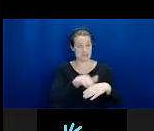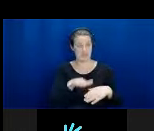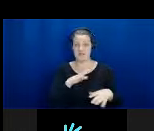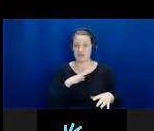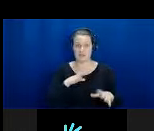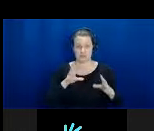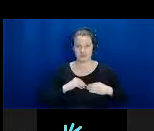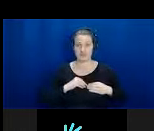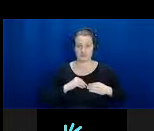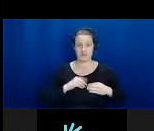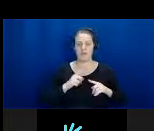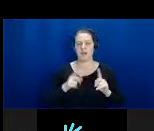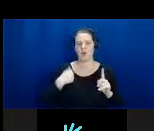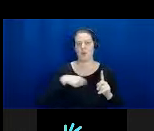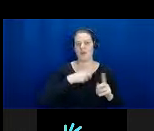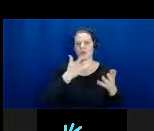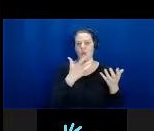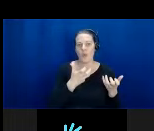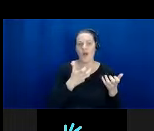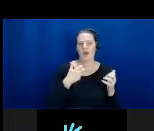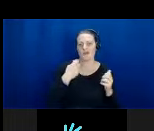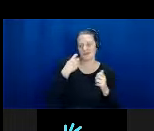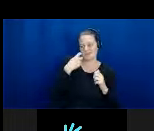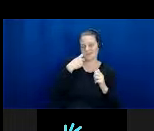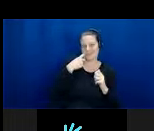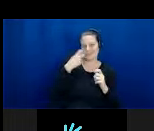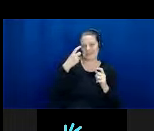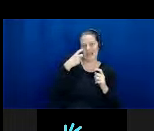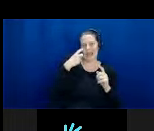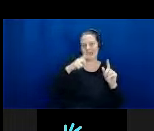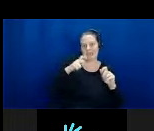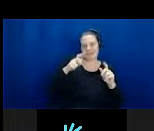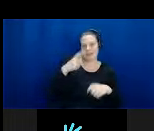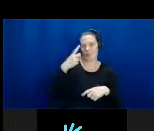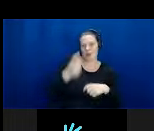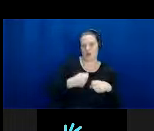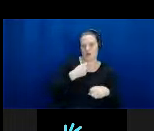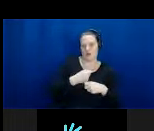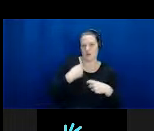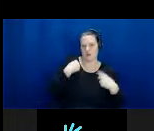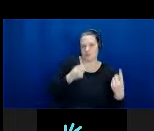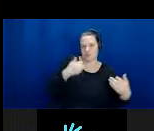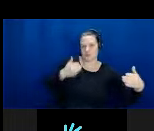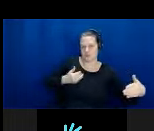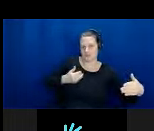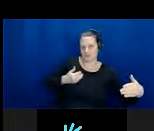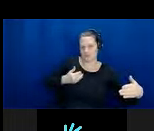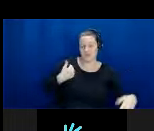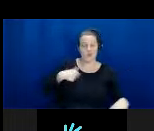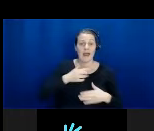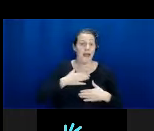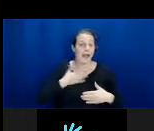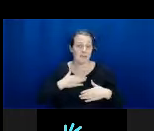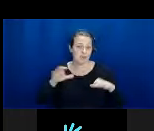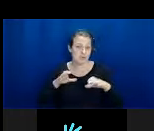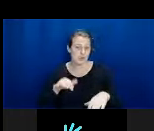least an updated eye exam within the last year or so, because we're happy to do a comprehensive exam as